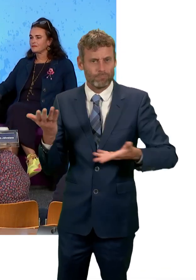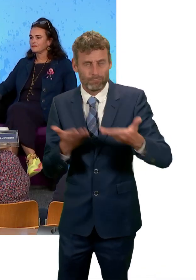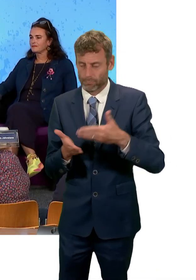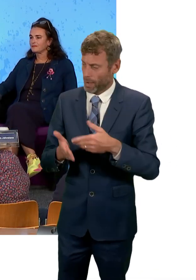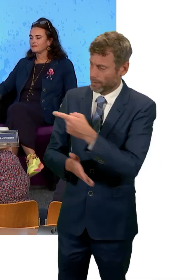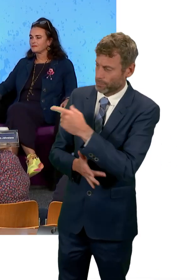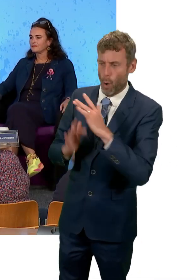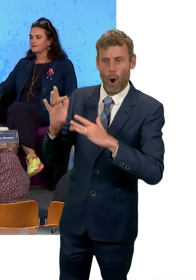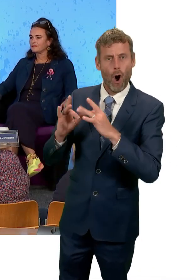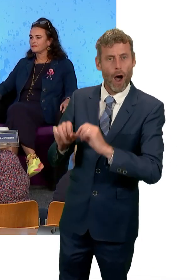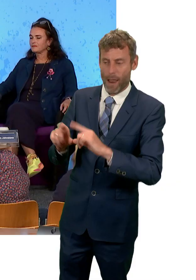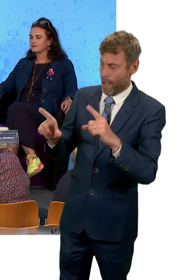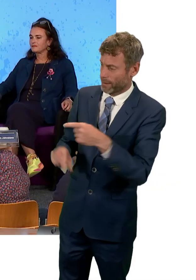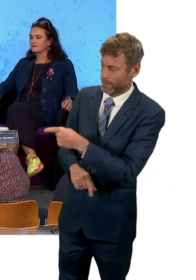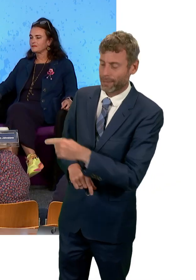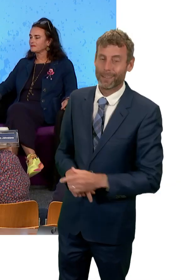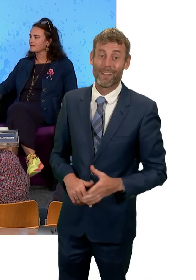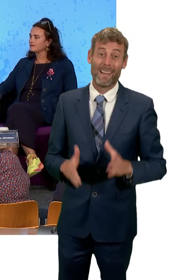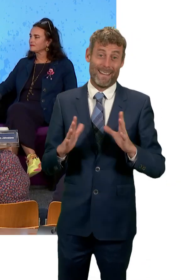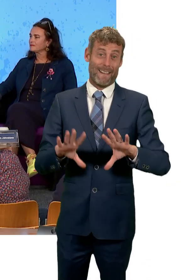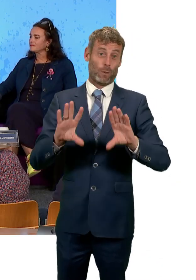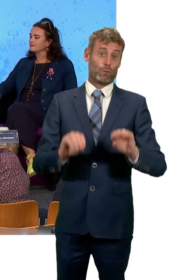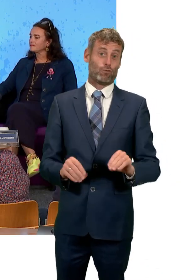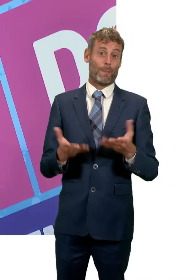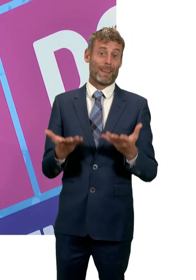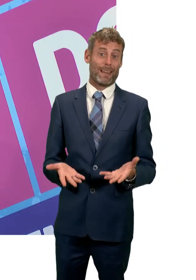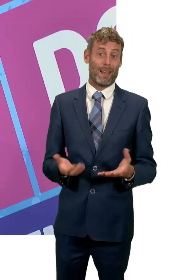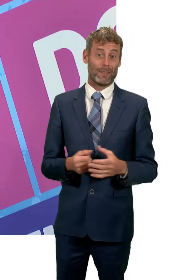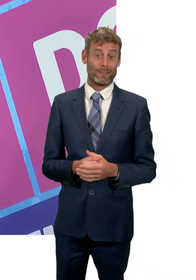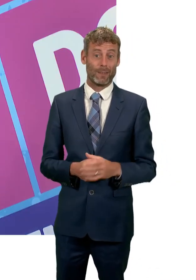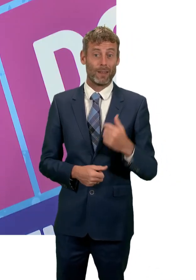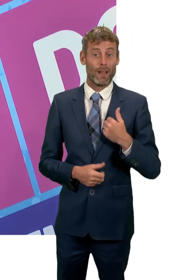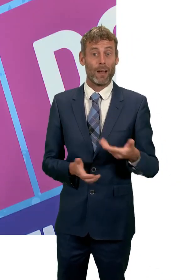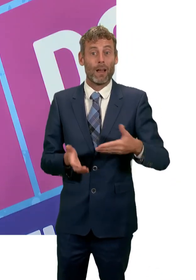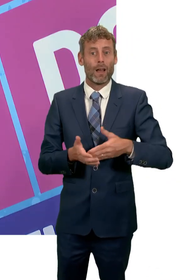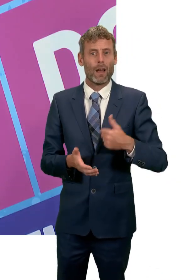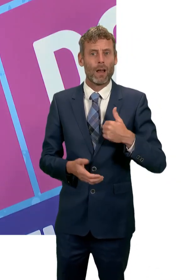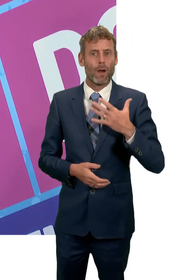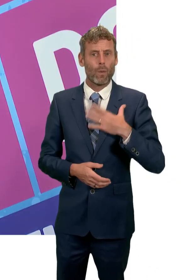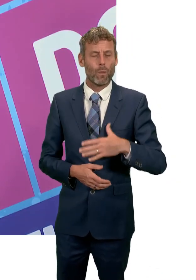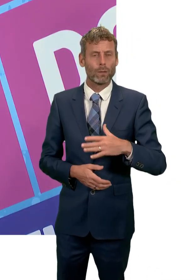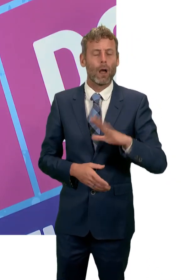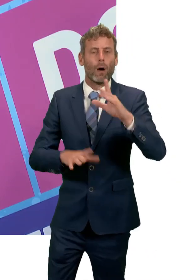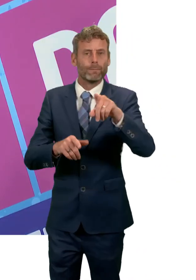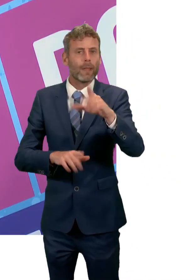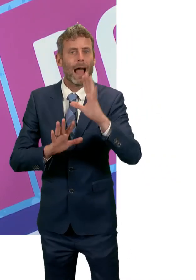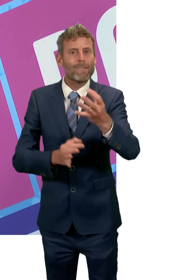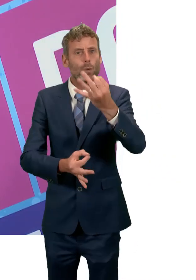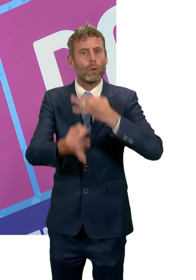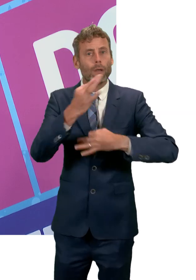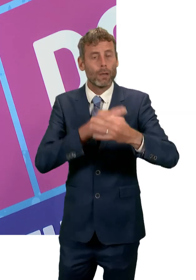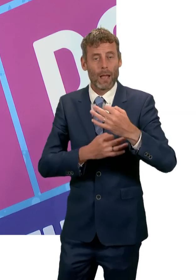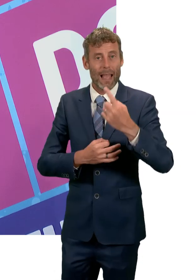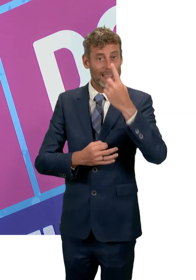well. We must end it there, and I think I think there's surveys for people to complete, isn't